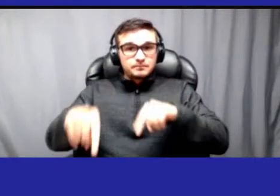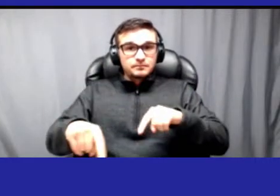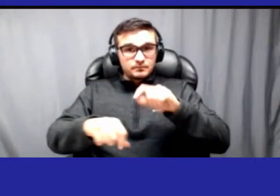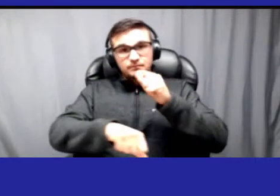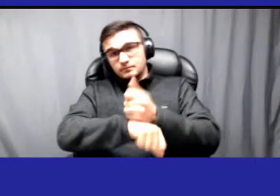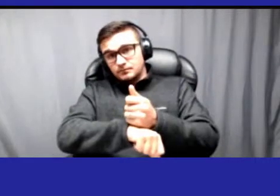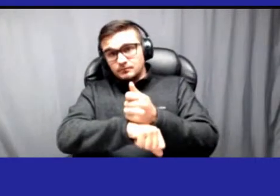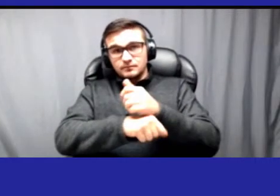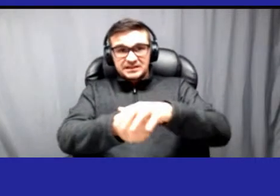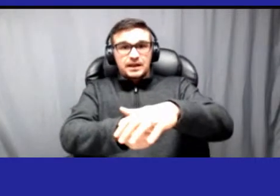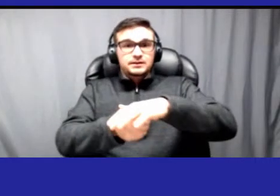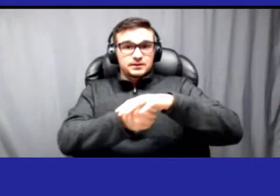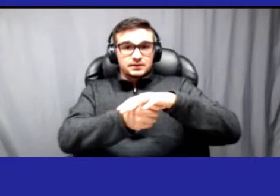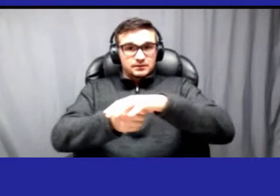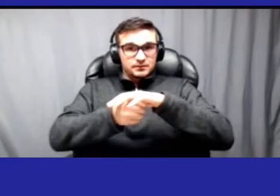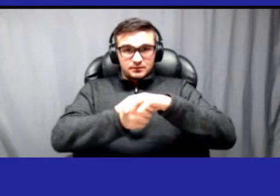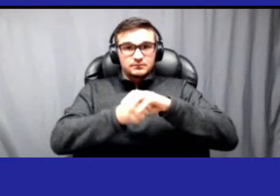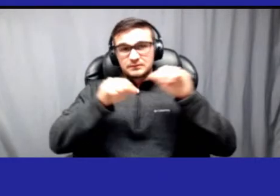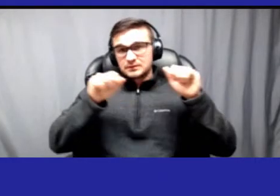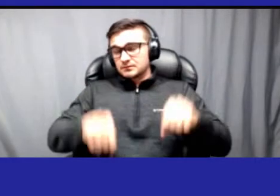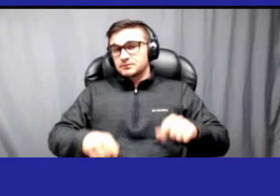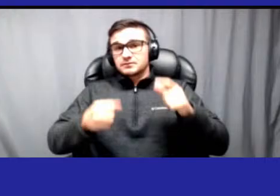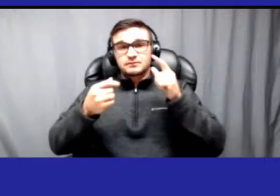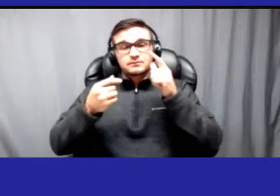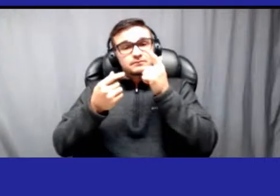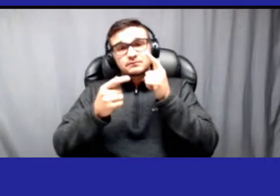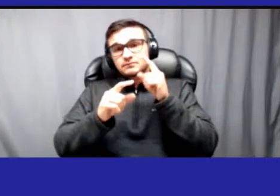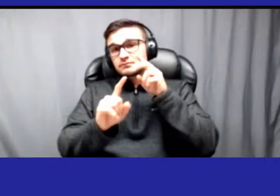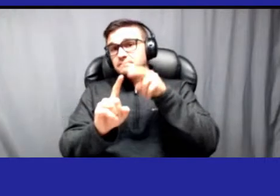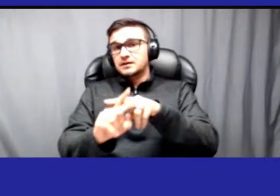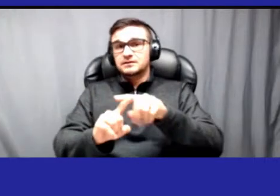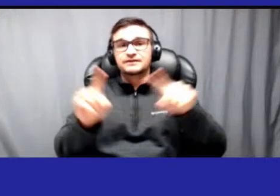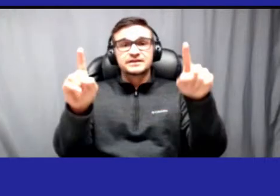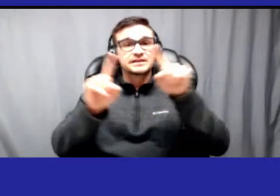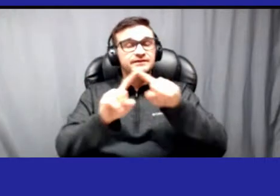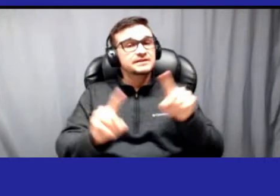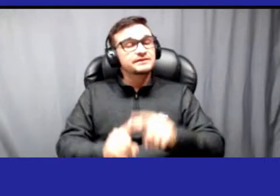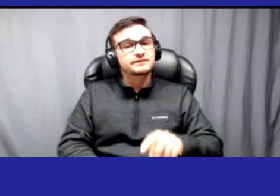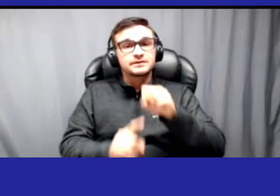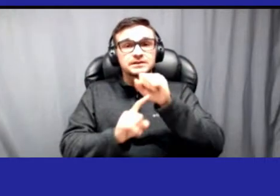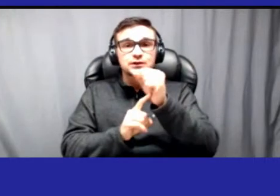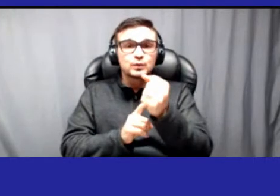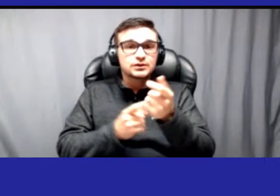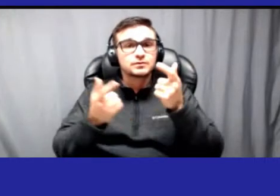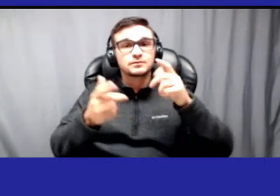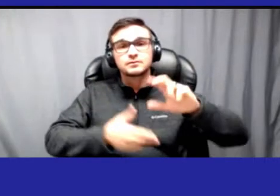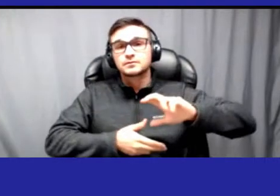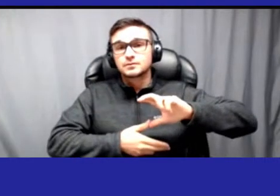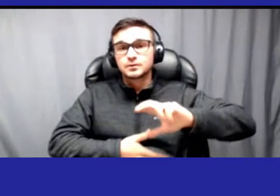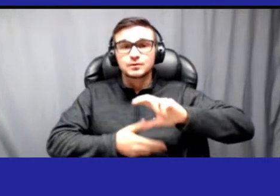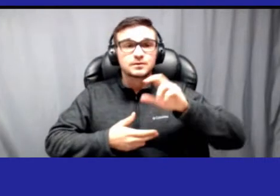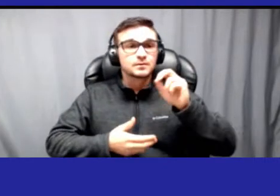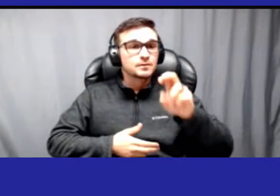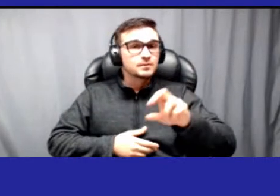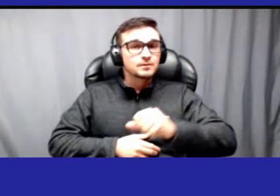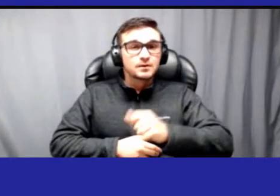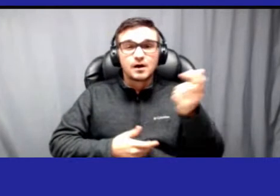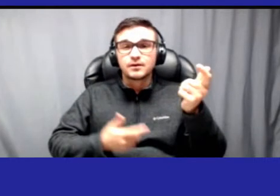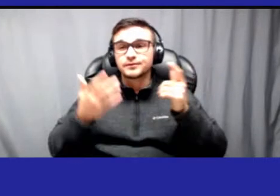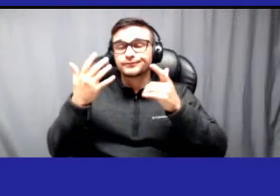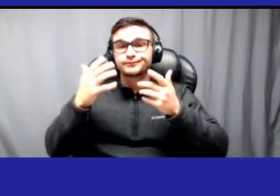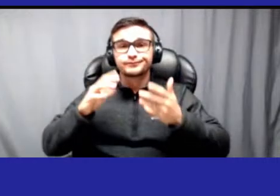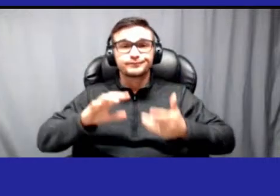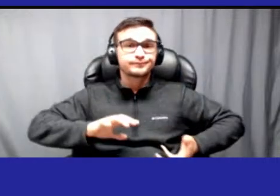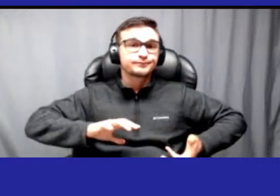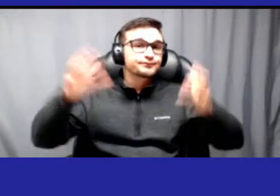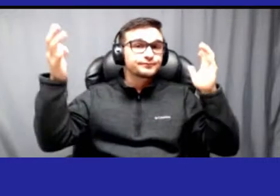could be used in a number of different scenarios. They could be used for a hurricane or other sort of widespread evacuation scenarios, even a large